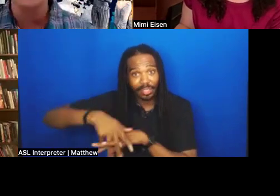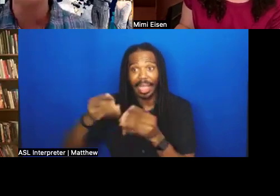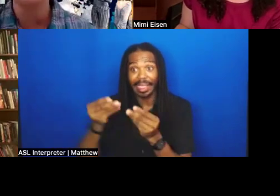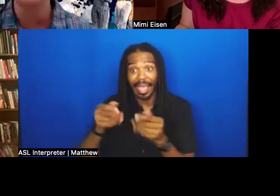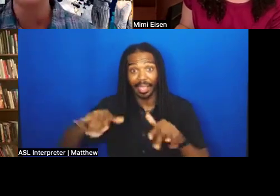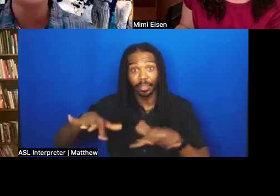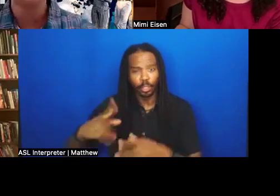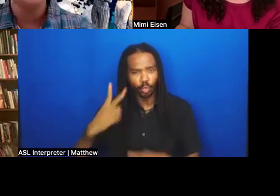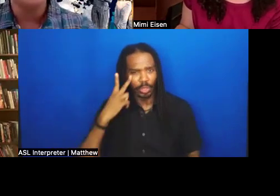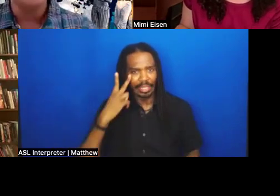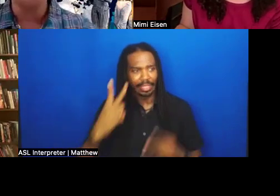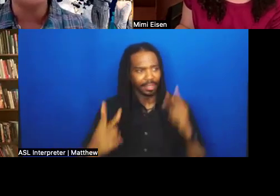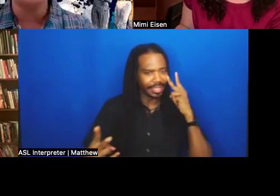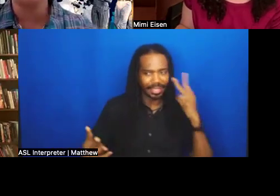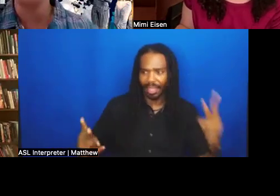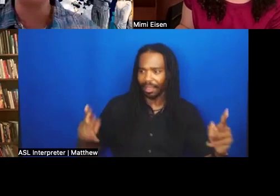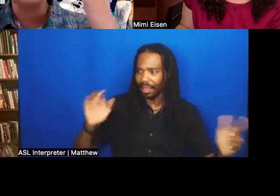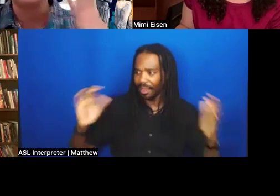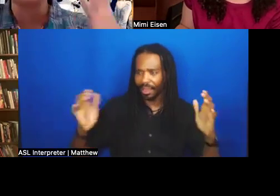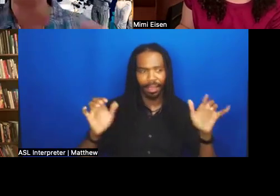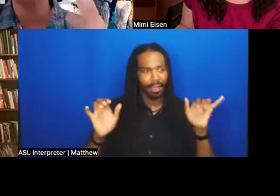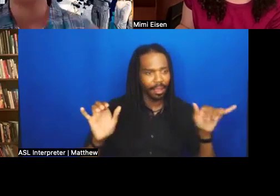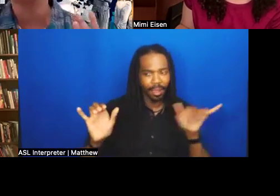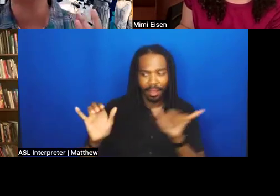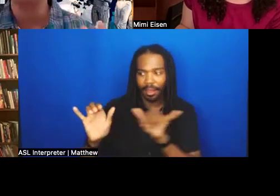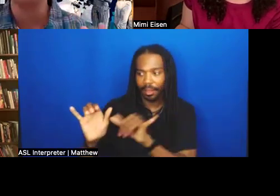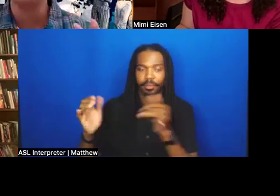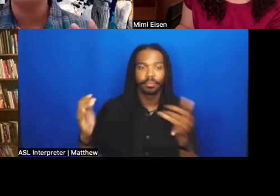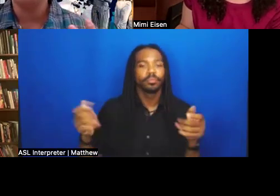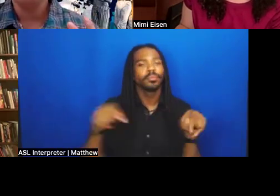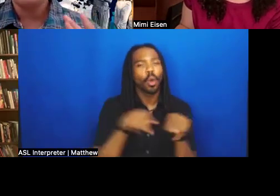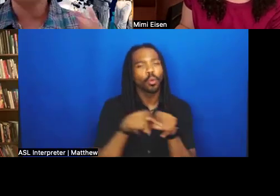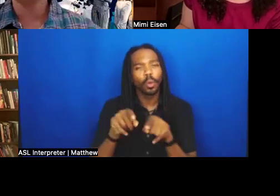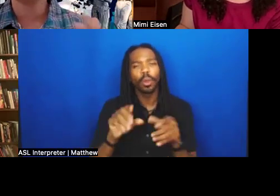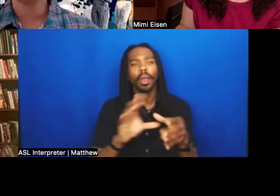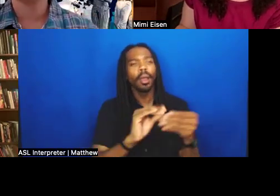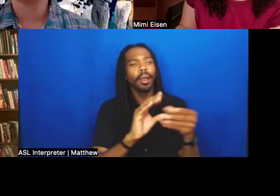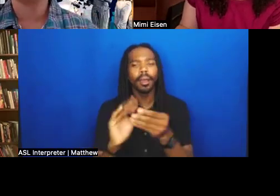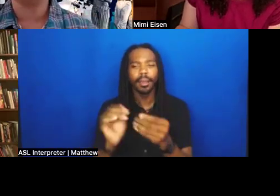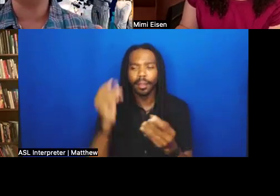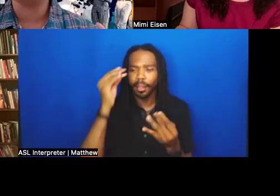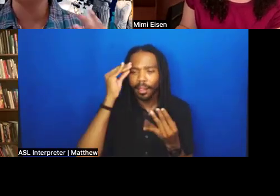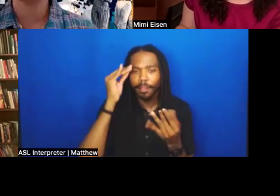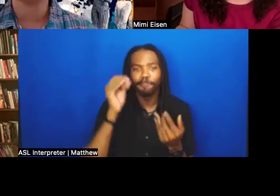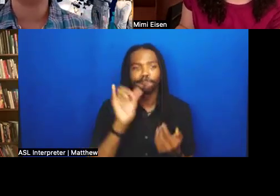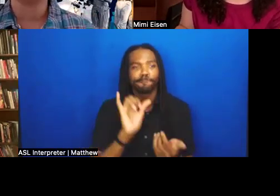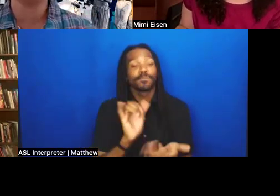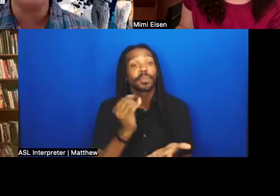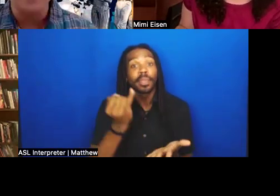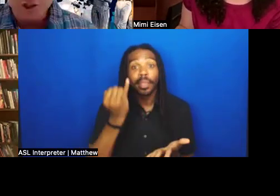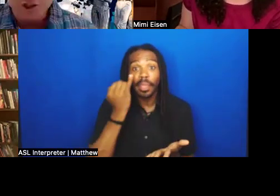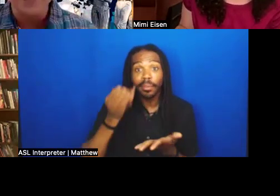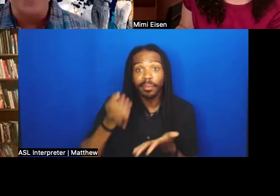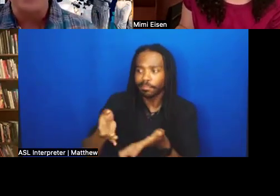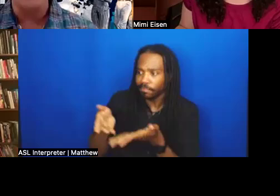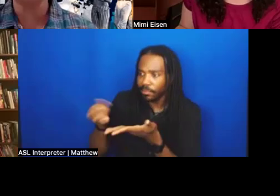that I would pair with that. And I'm also just thinking, as Mimi and Jesse are talking, having students, question the idea of the